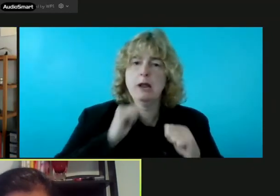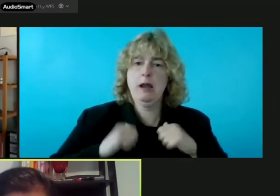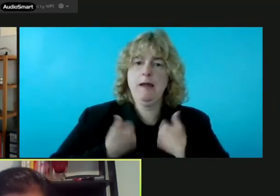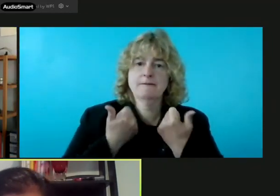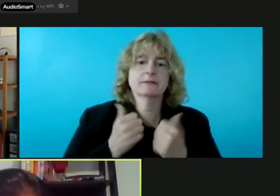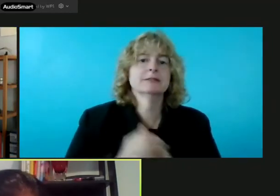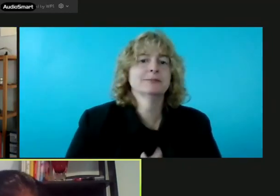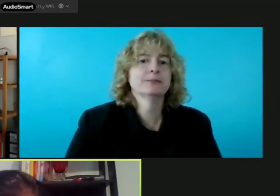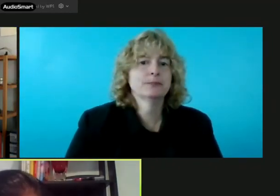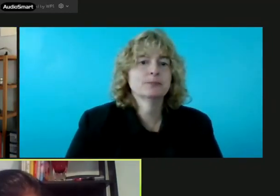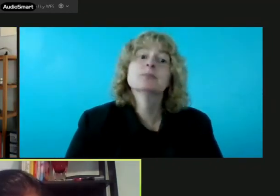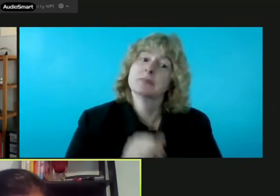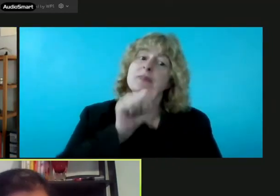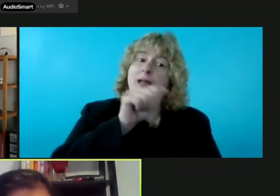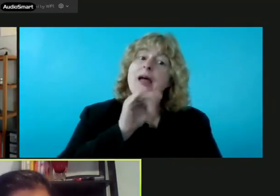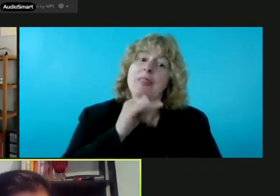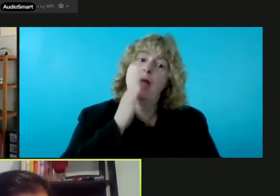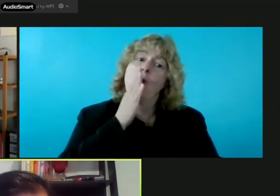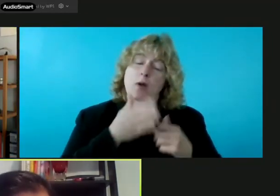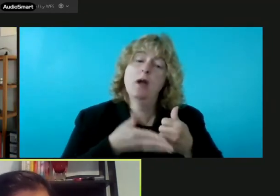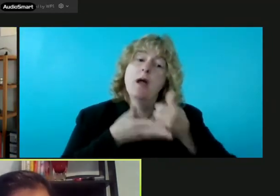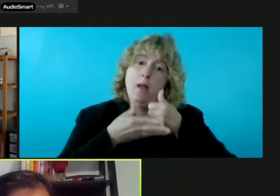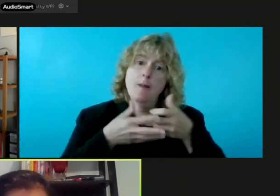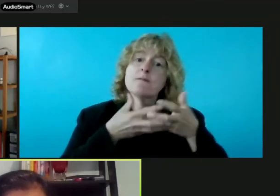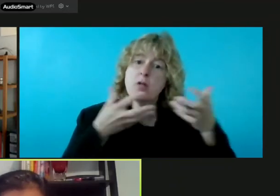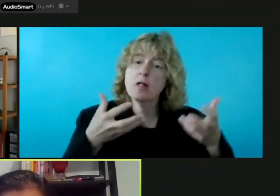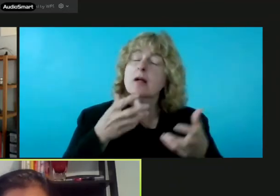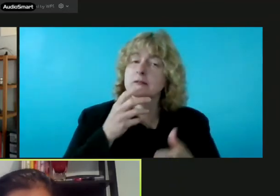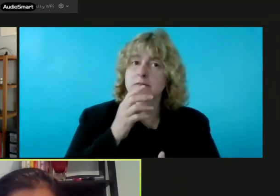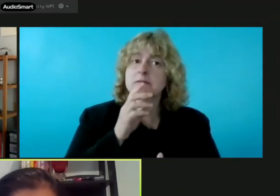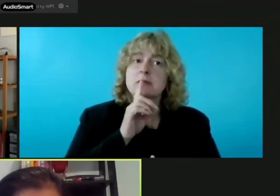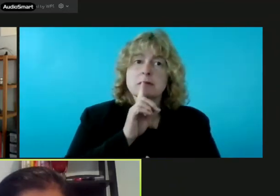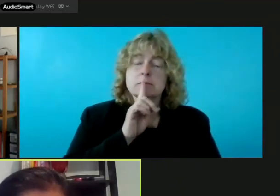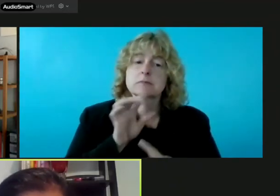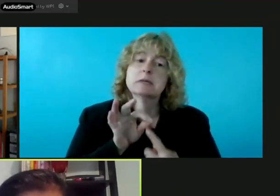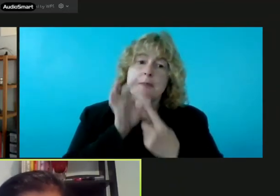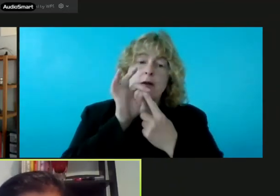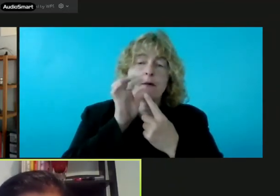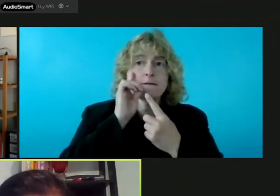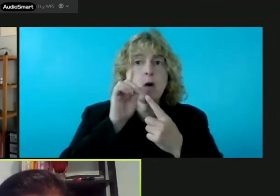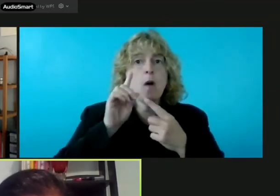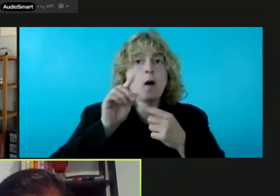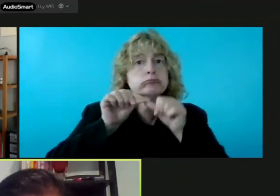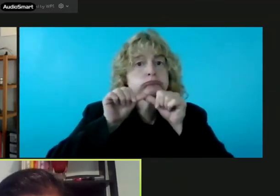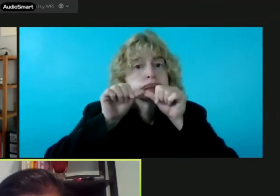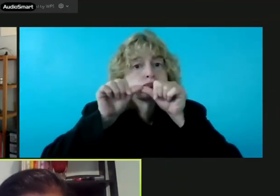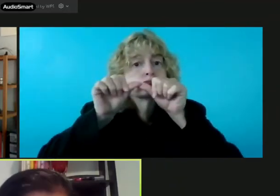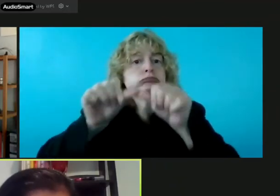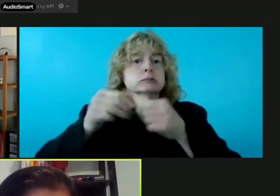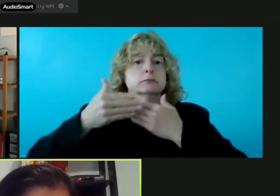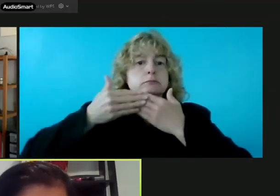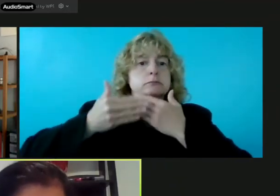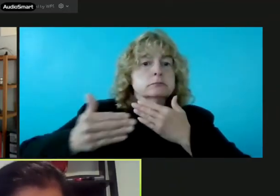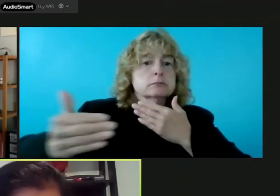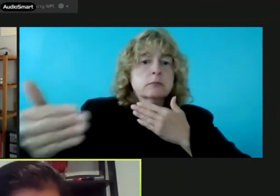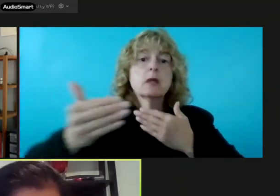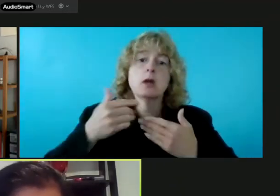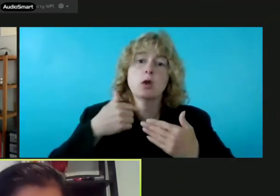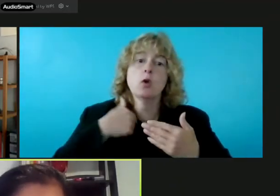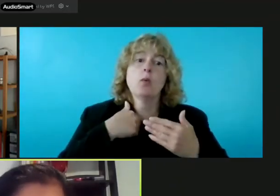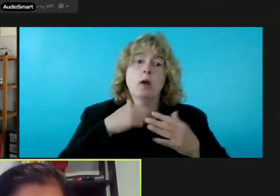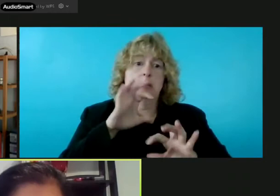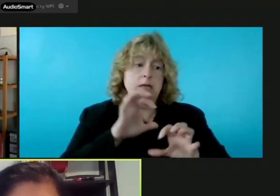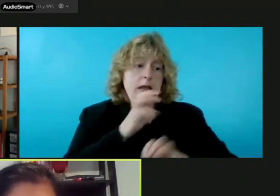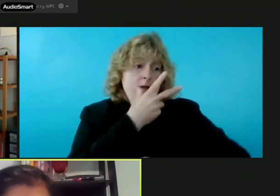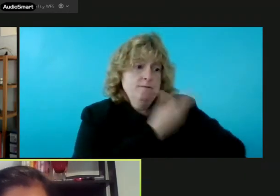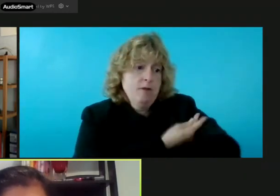And that would be so helpful, especially, for people on an ongoing basis, because now we've done the vaccines, we're going to have to do the booster shots. I